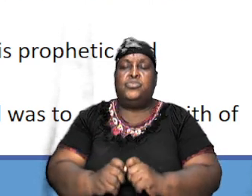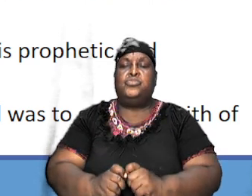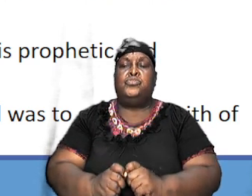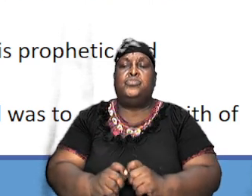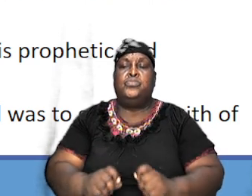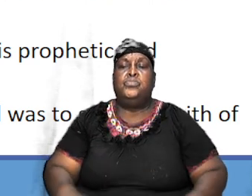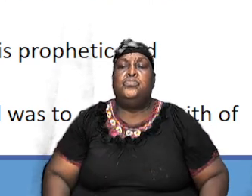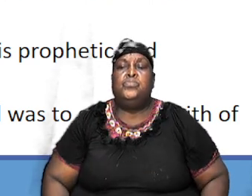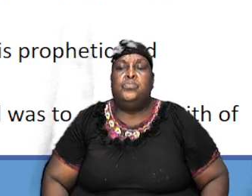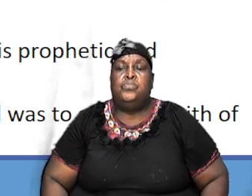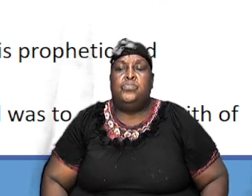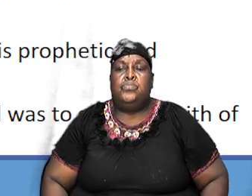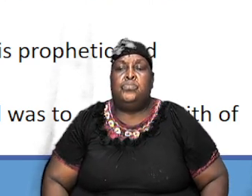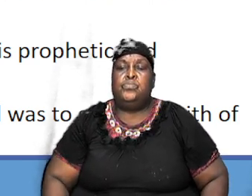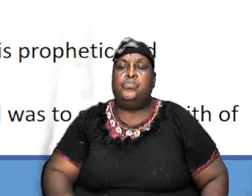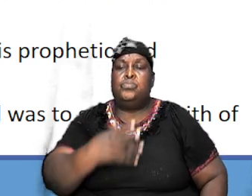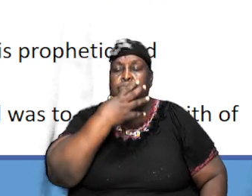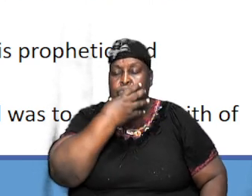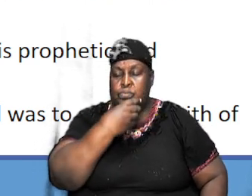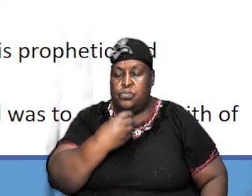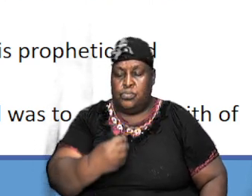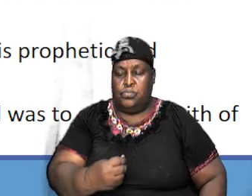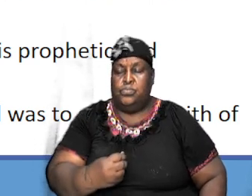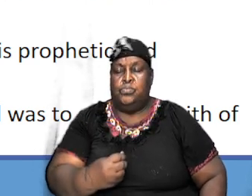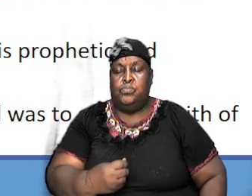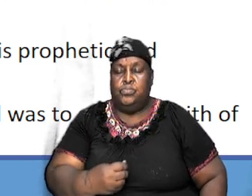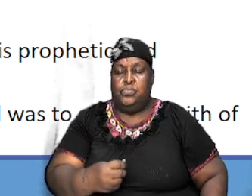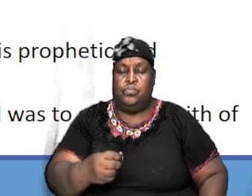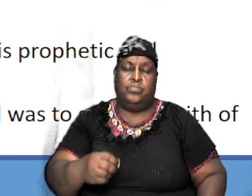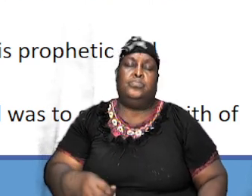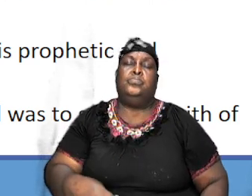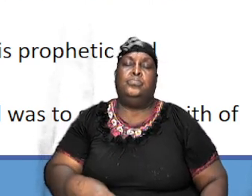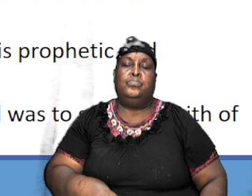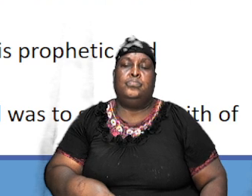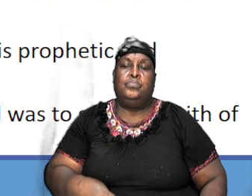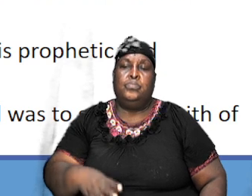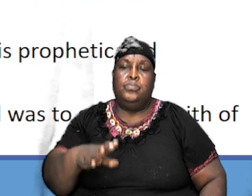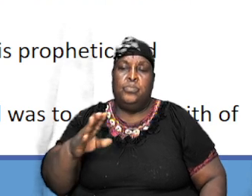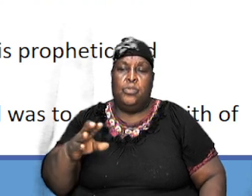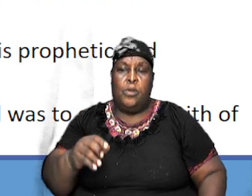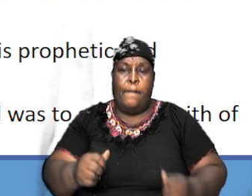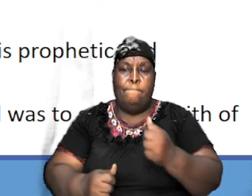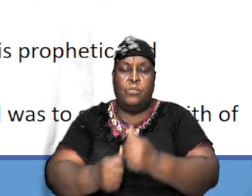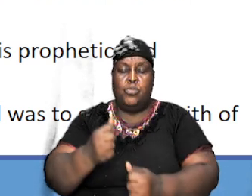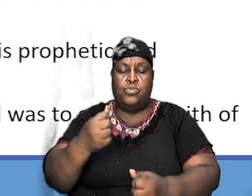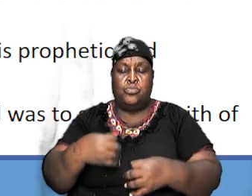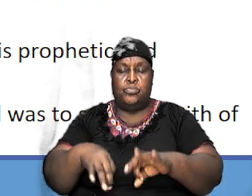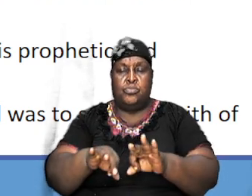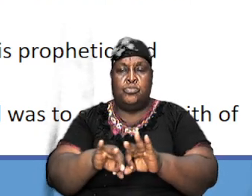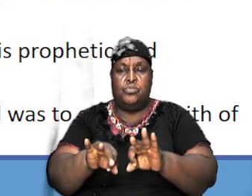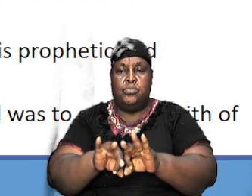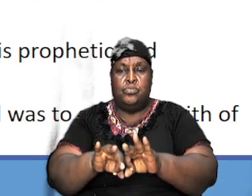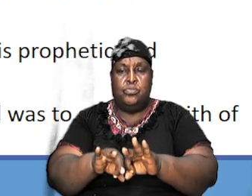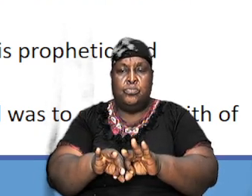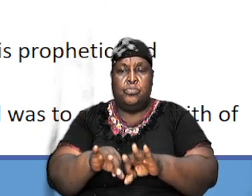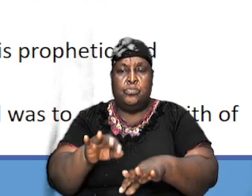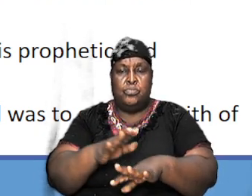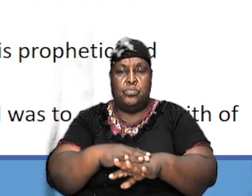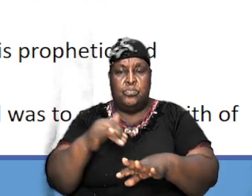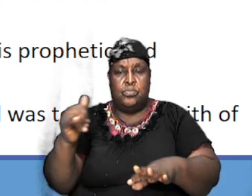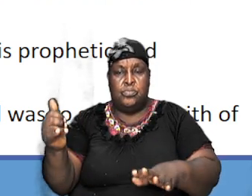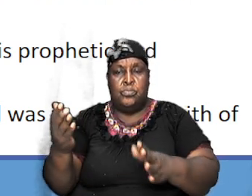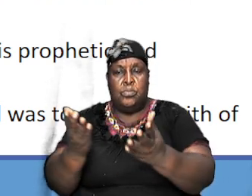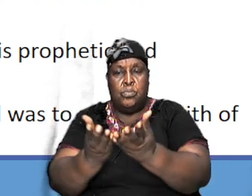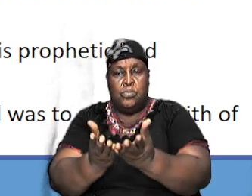So this book at one point was called the one of the most important book of Christendom.